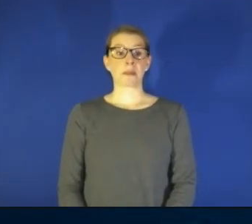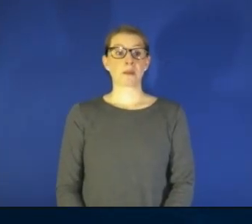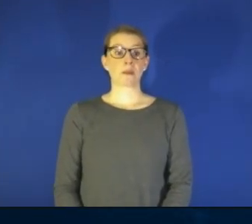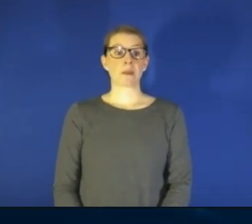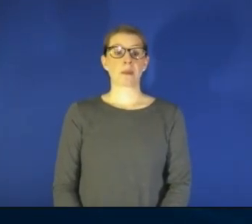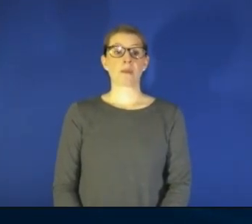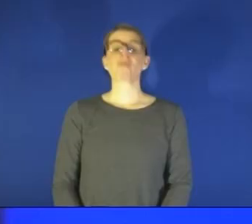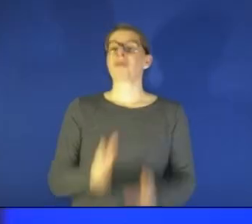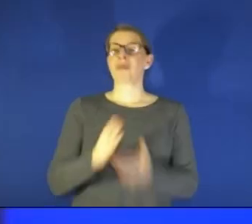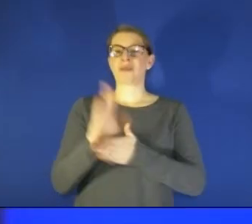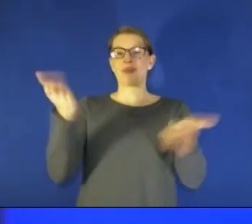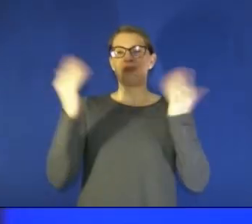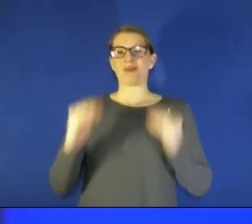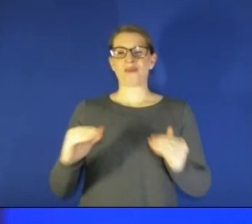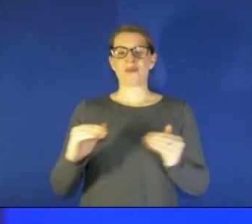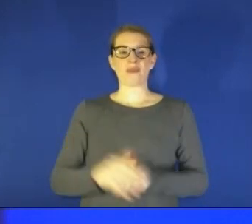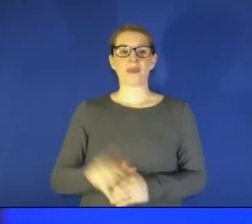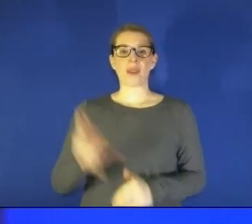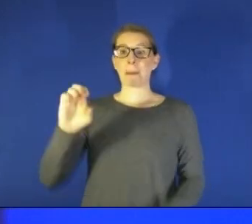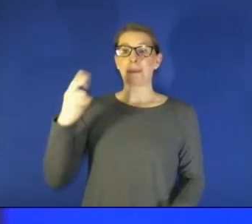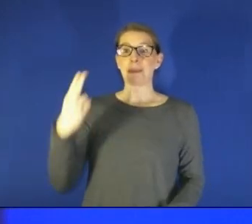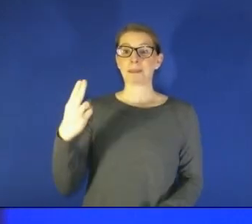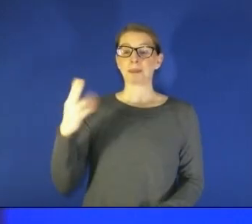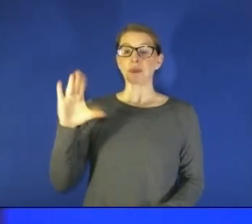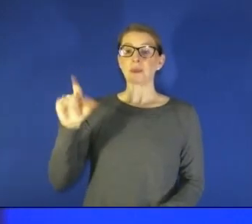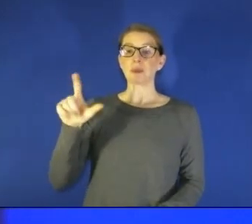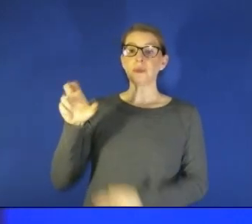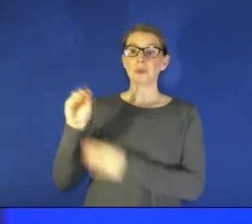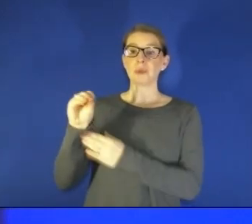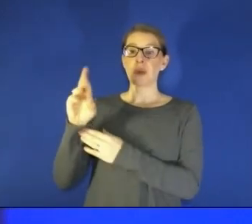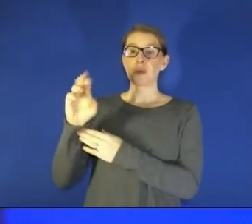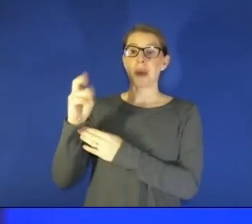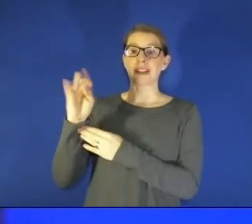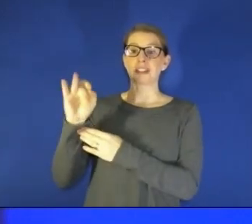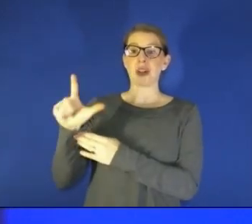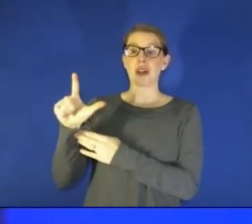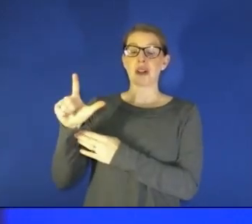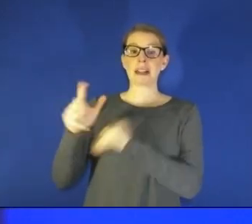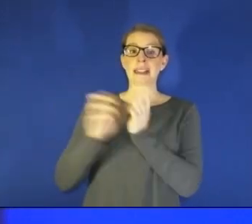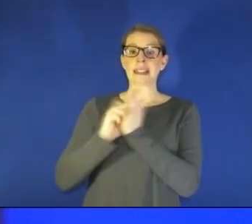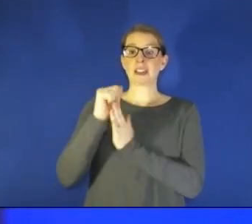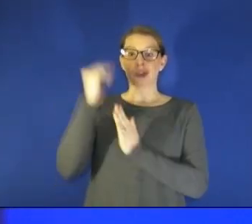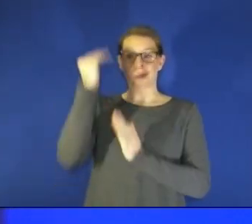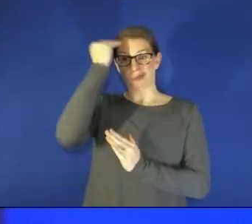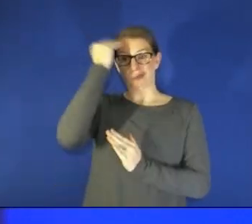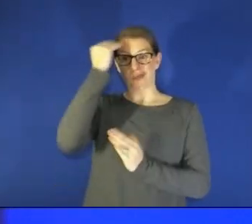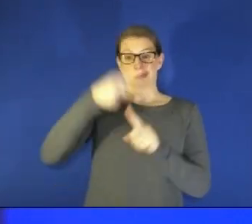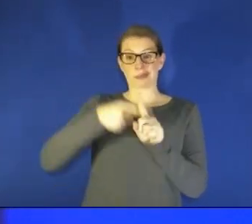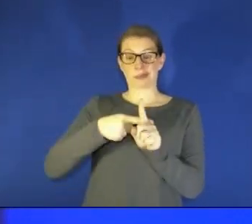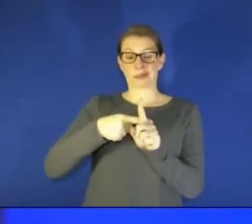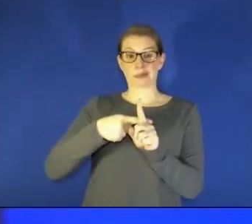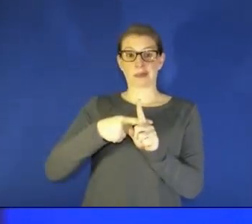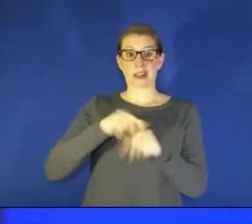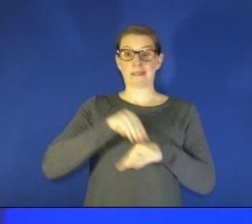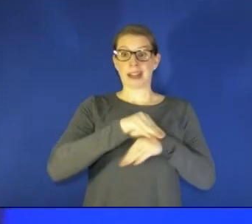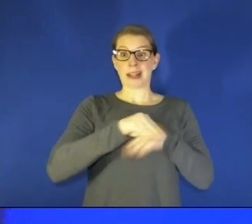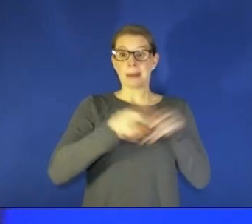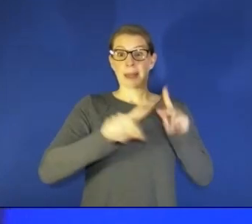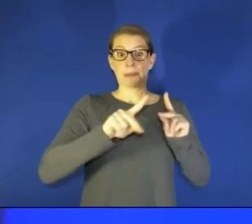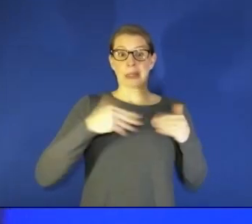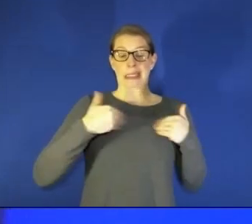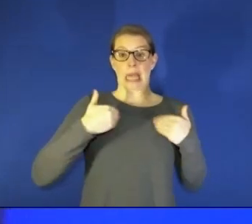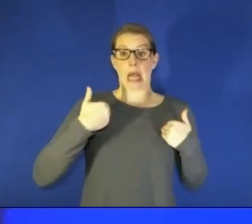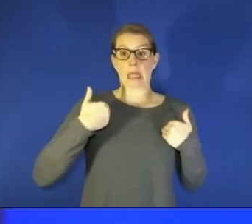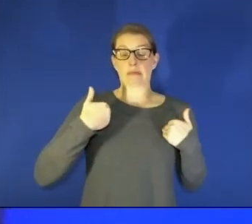right, moving on this morning. March is Colorectal Cancer Awareness Month. We've already learned it is affecting people younger and younger. But today